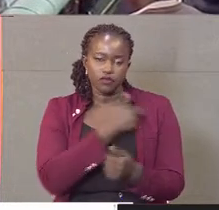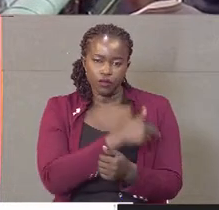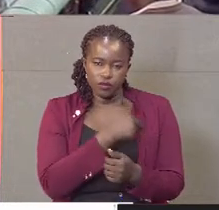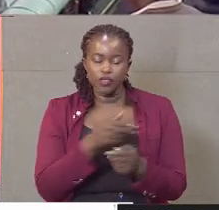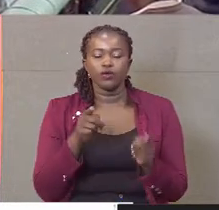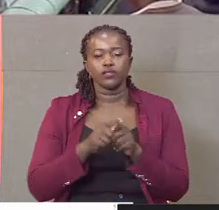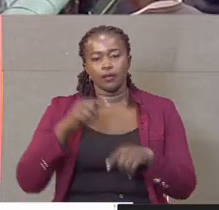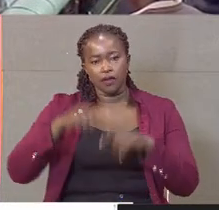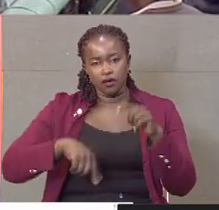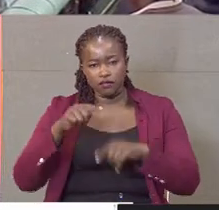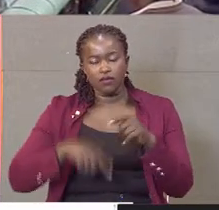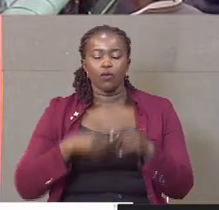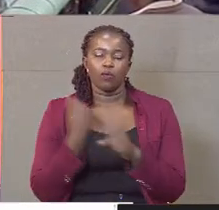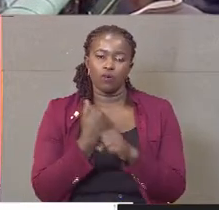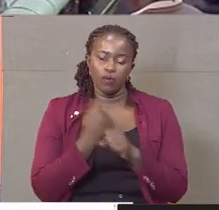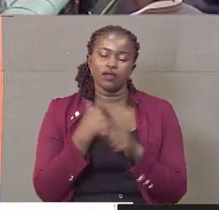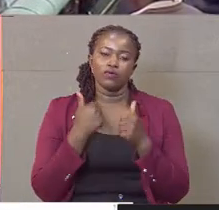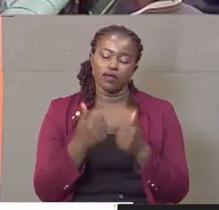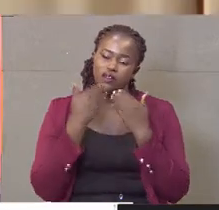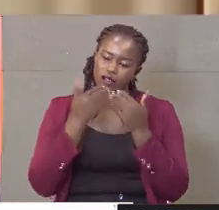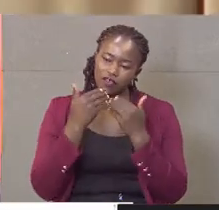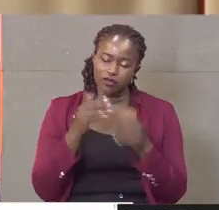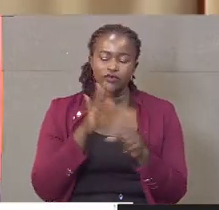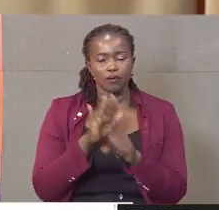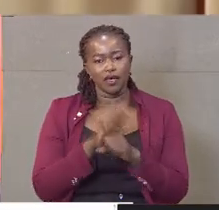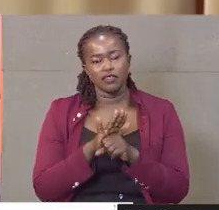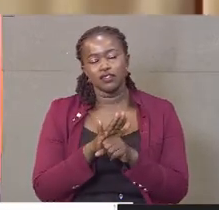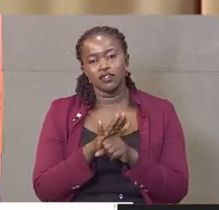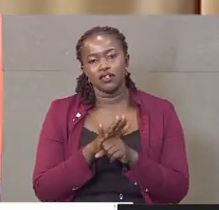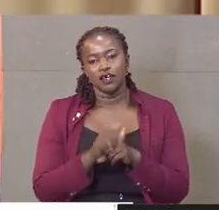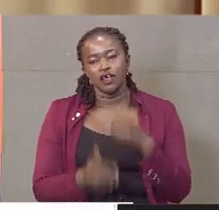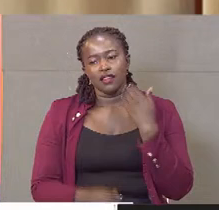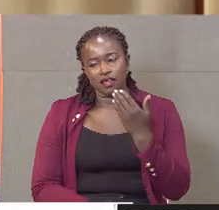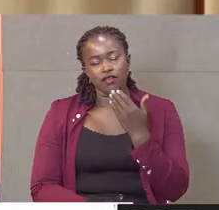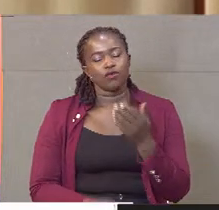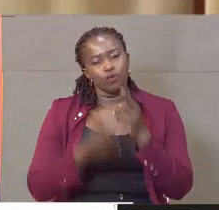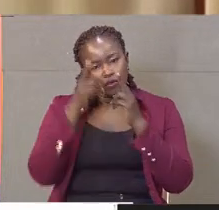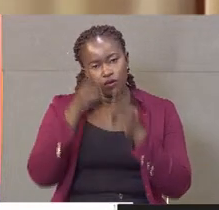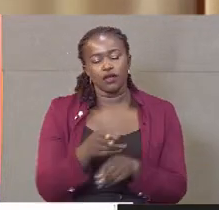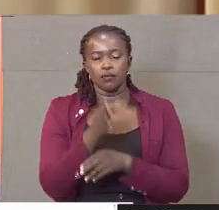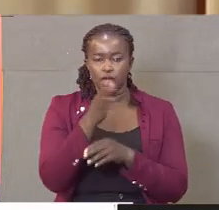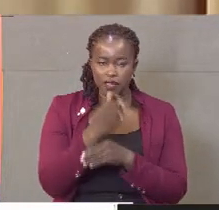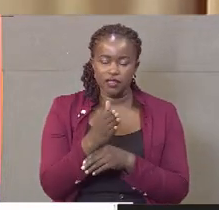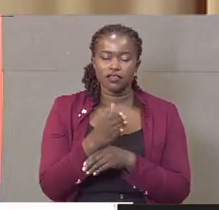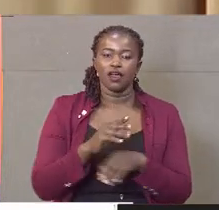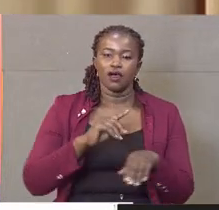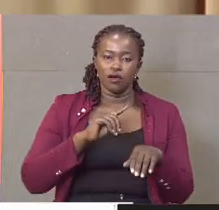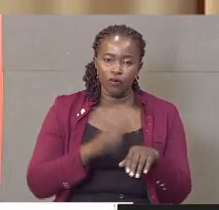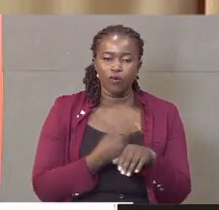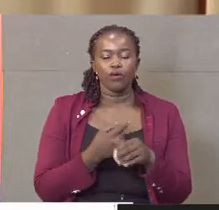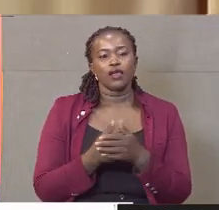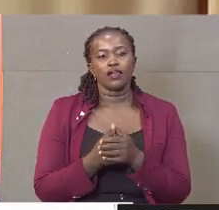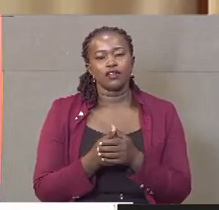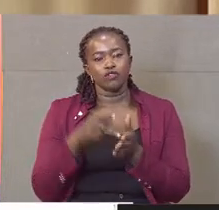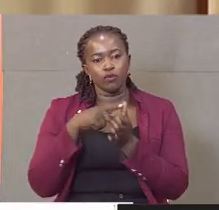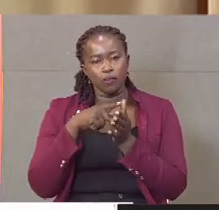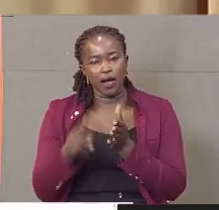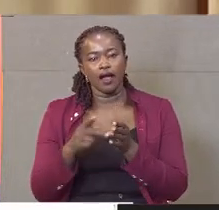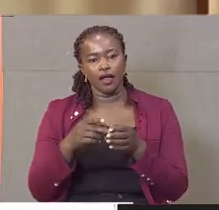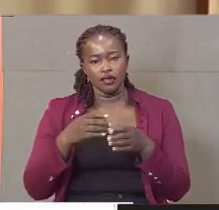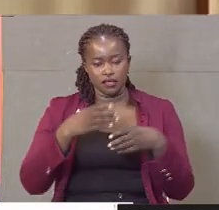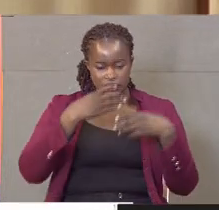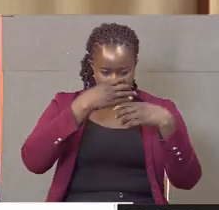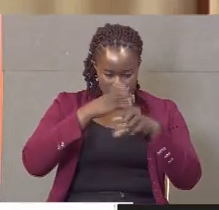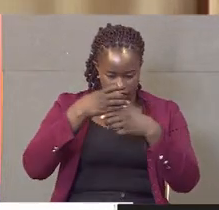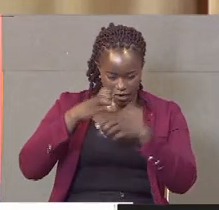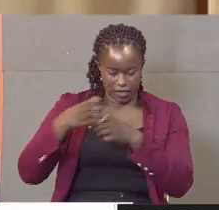I thank you. Thank you so much. Thank you. Honorable Minister, when you buy scanning machines, you buy